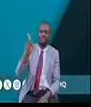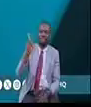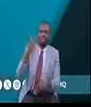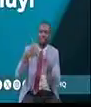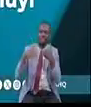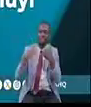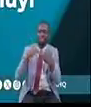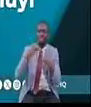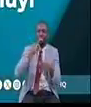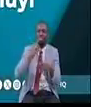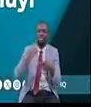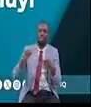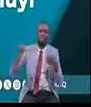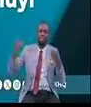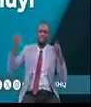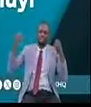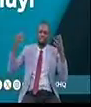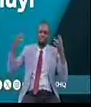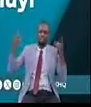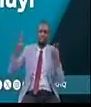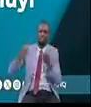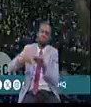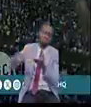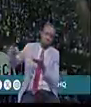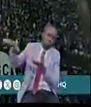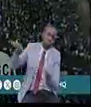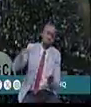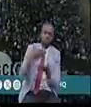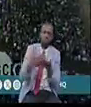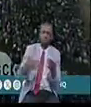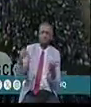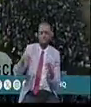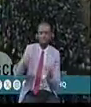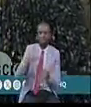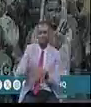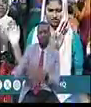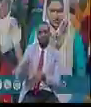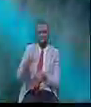Heaven is loaded to pour something down upon you.